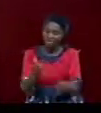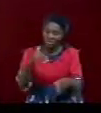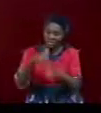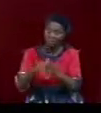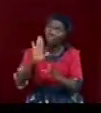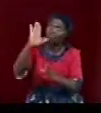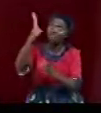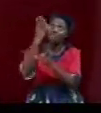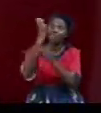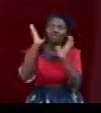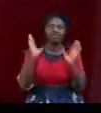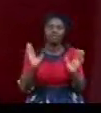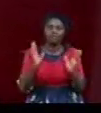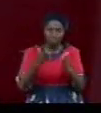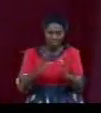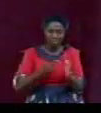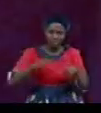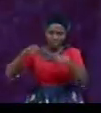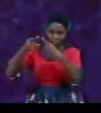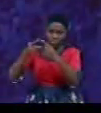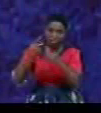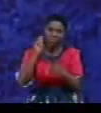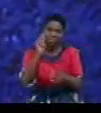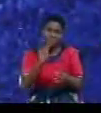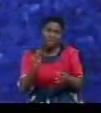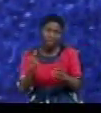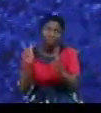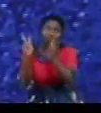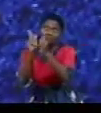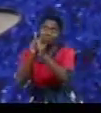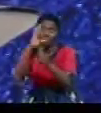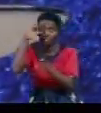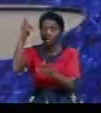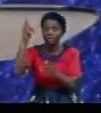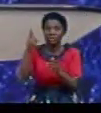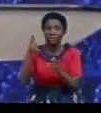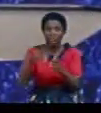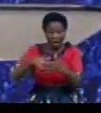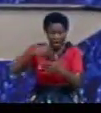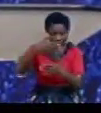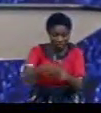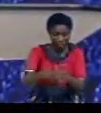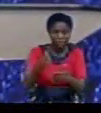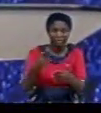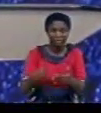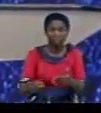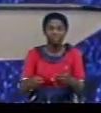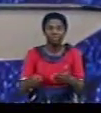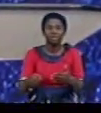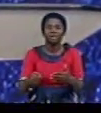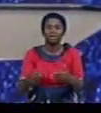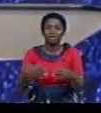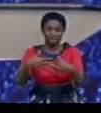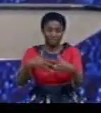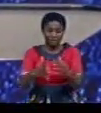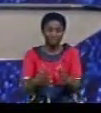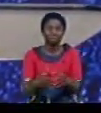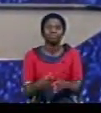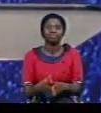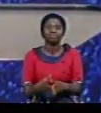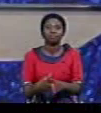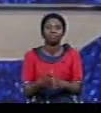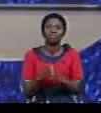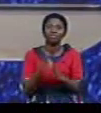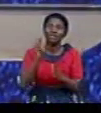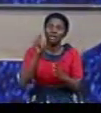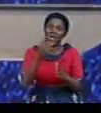us go forth, therefore, unto him without the camp, bearing his